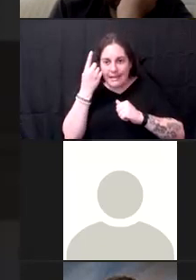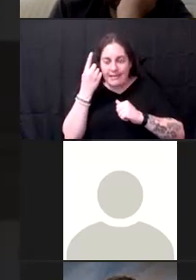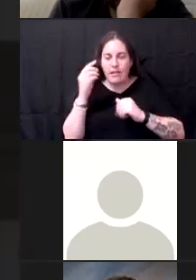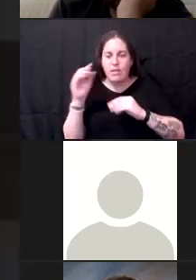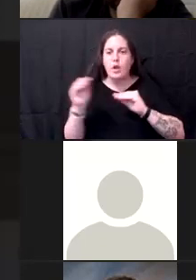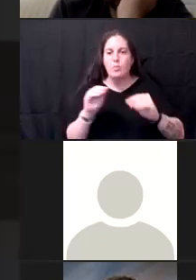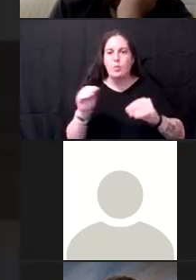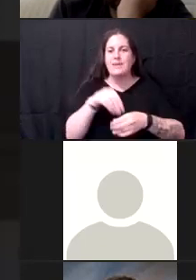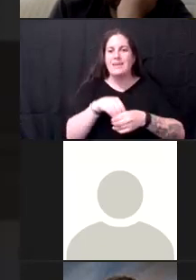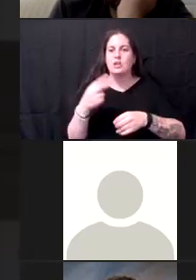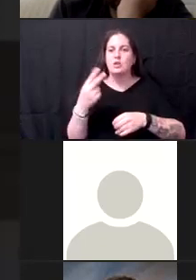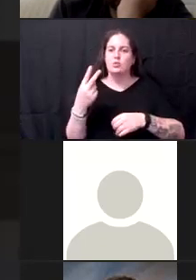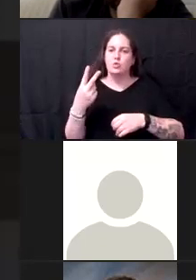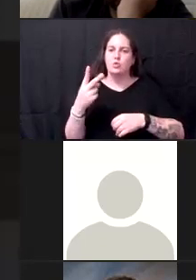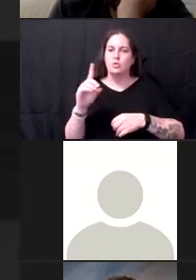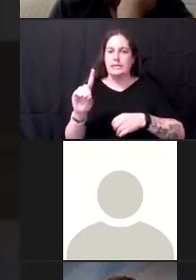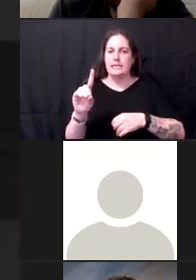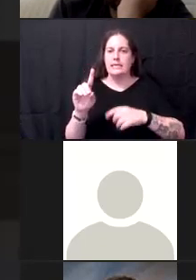two-dimensional circle,